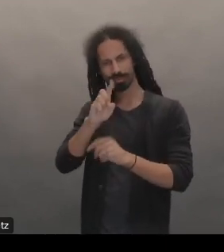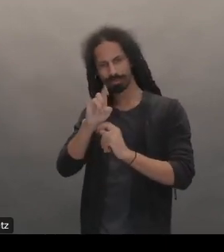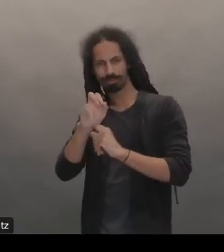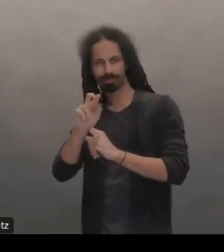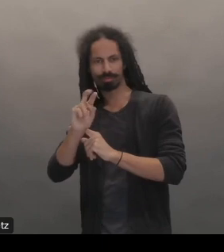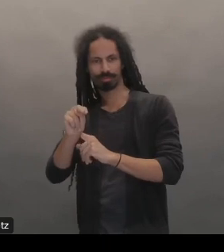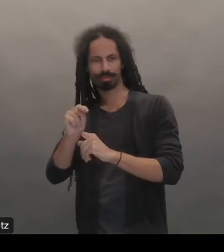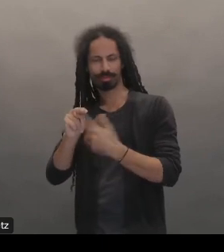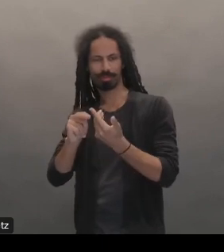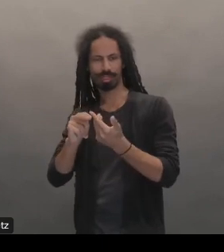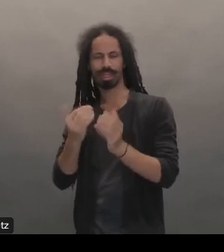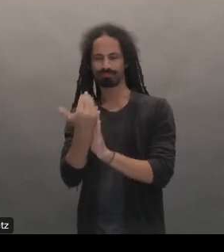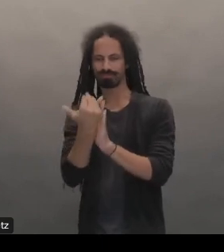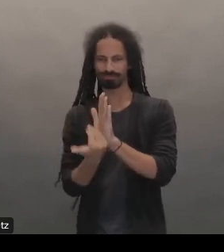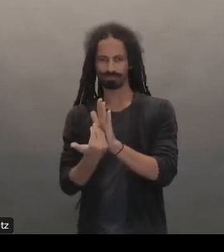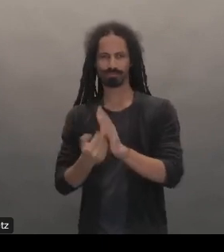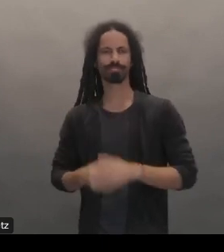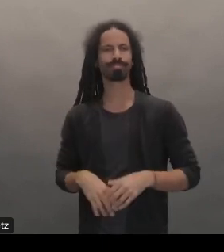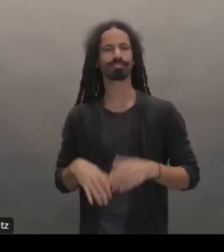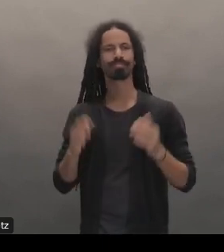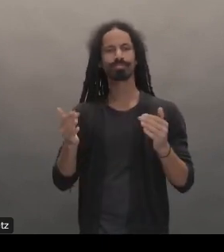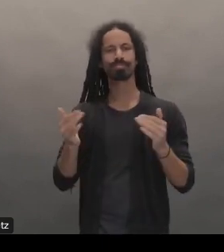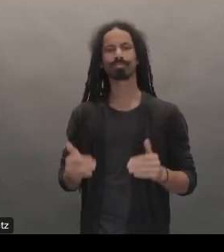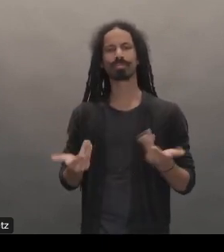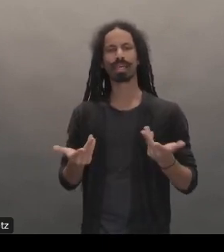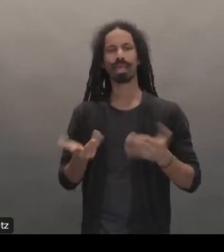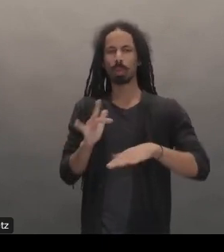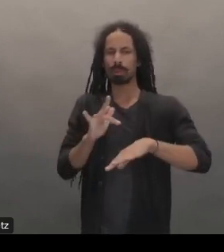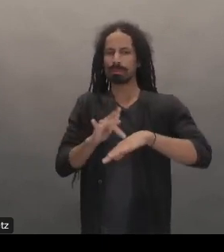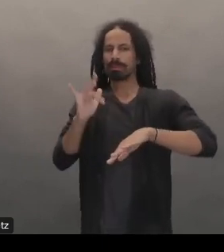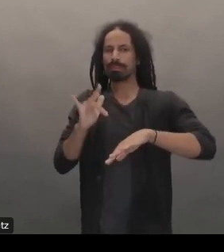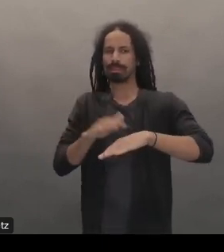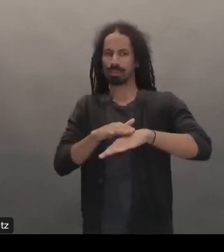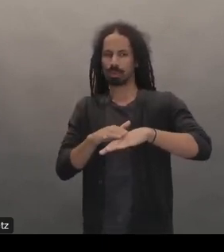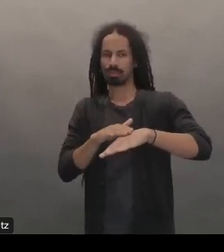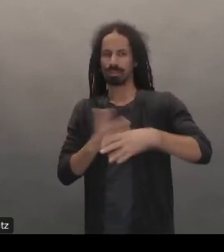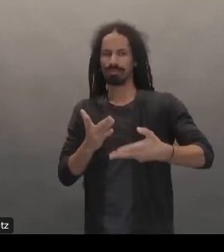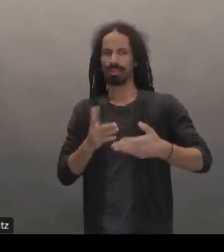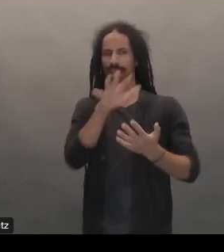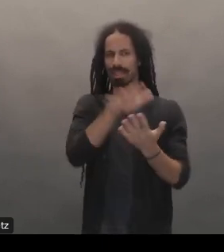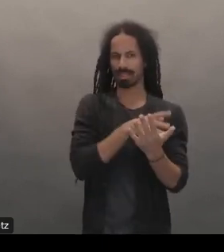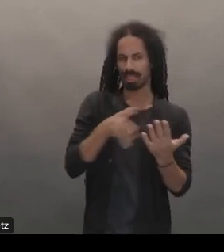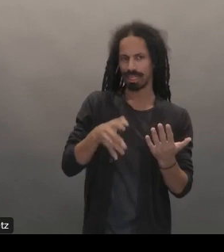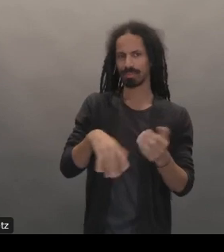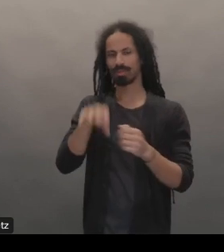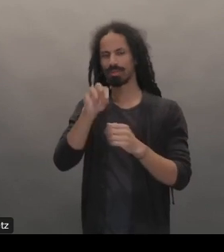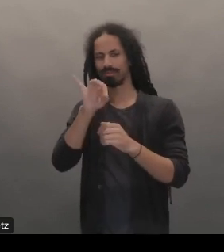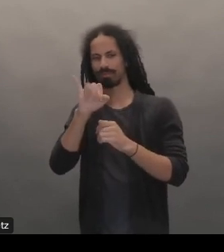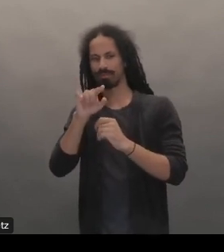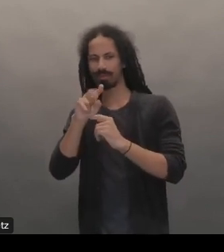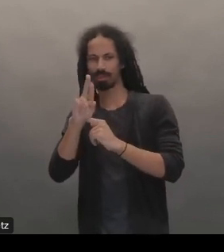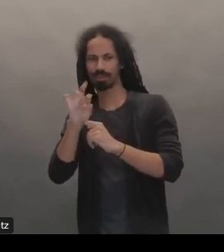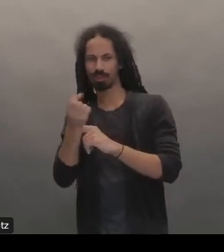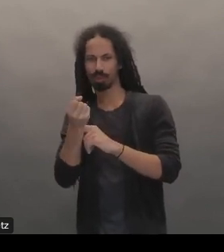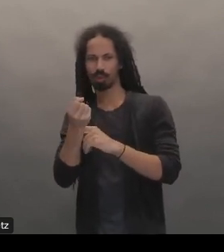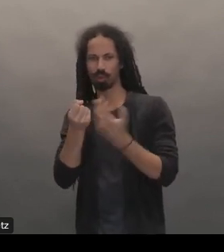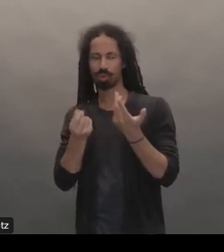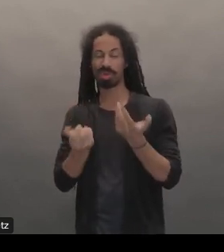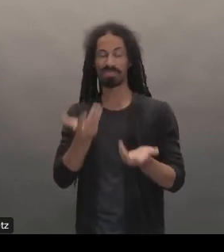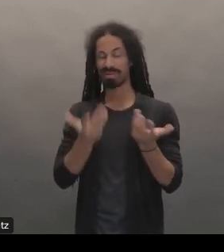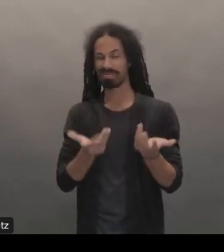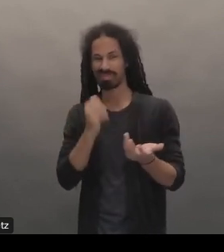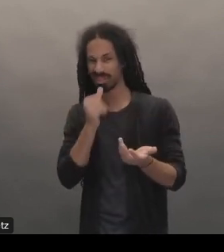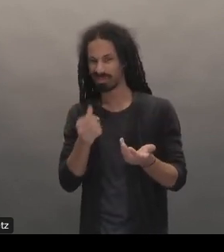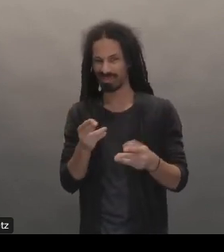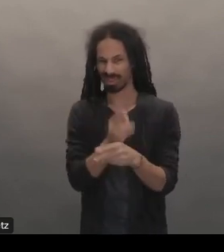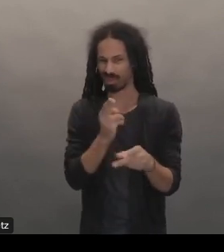us. We'll very briefly talk about tables and figures as well, which may go beyond some of you. I